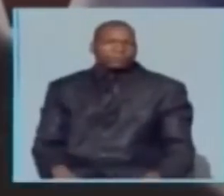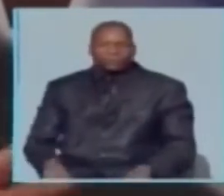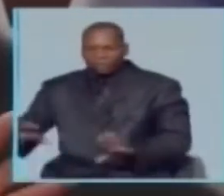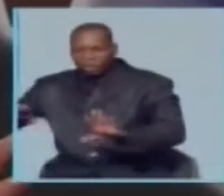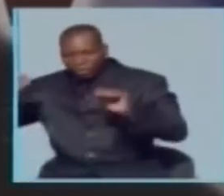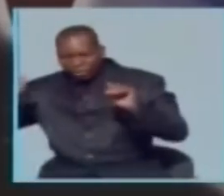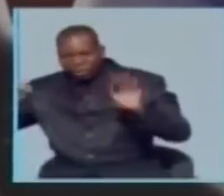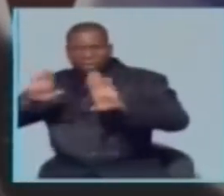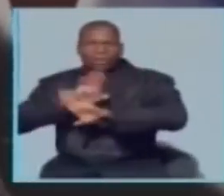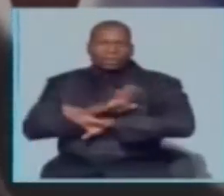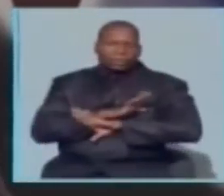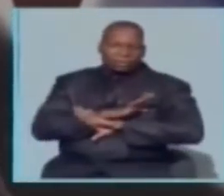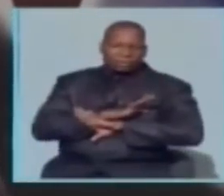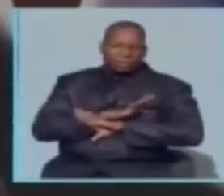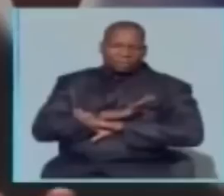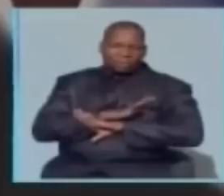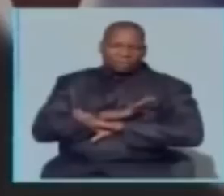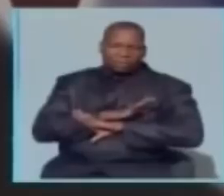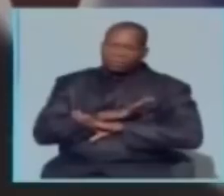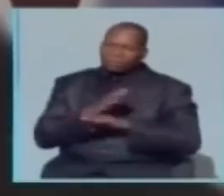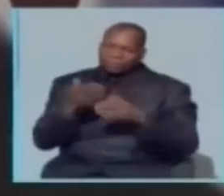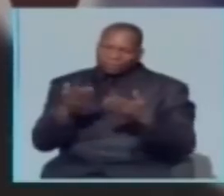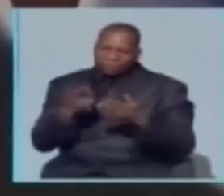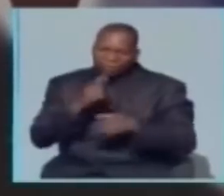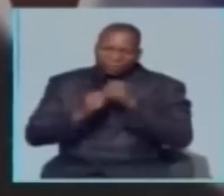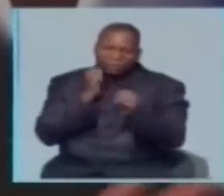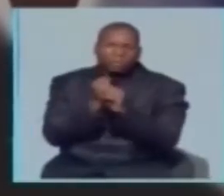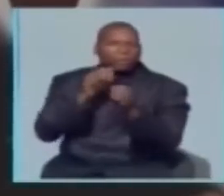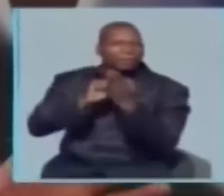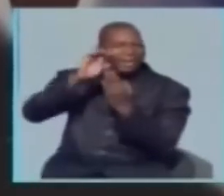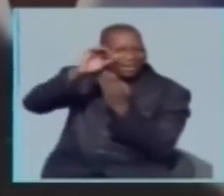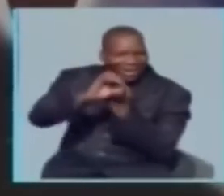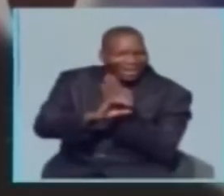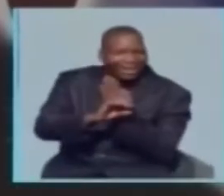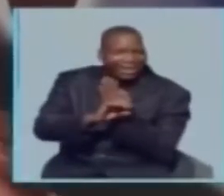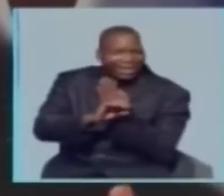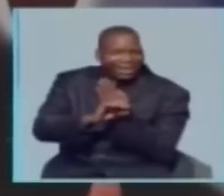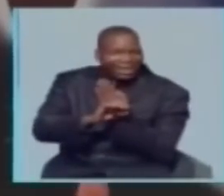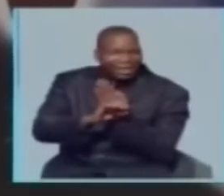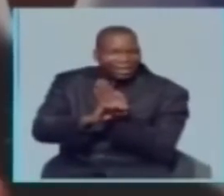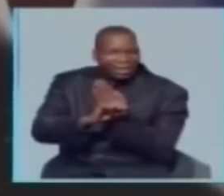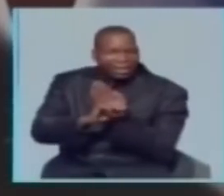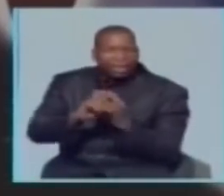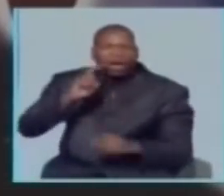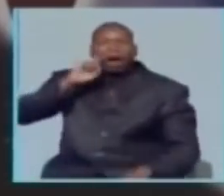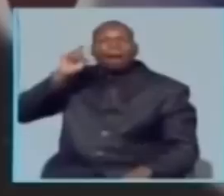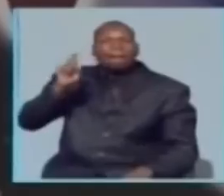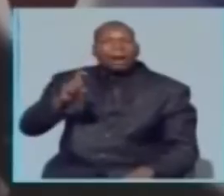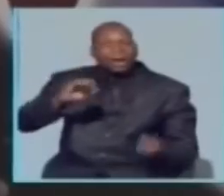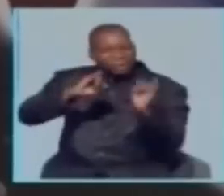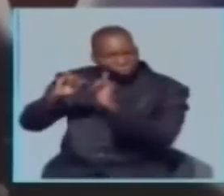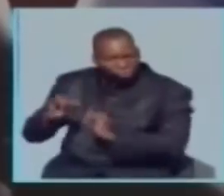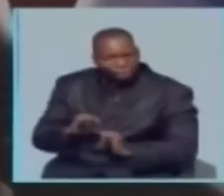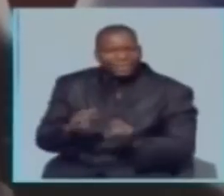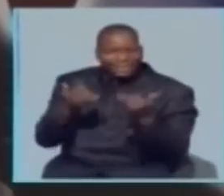cut generation in March this year. But the rule was not immediate. The rule was not immediately, or the directive was not immediately implemented,